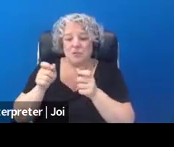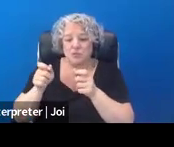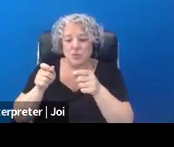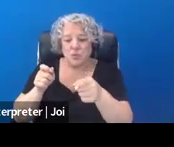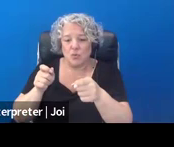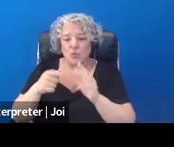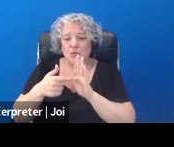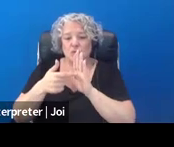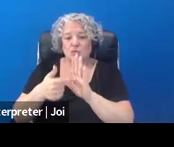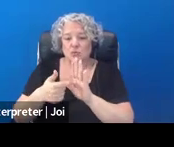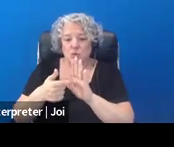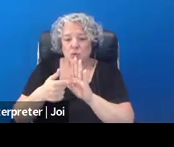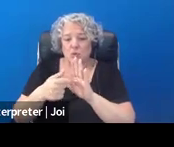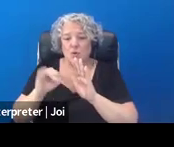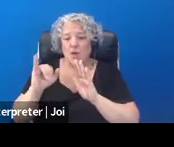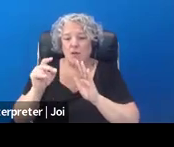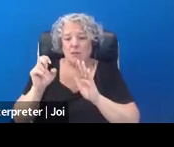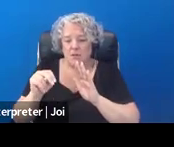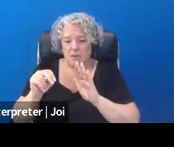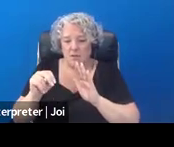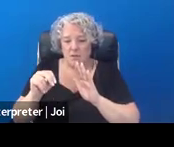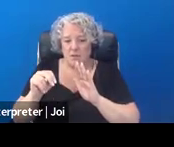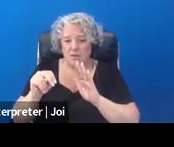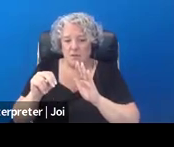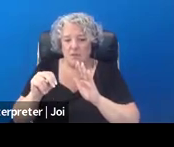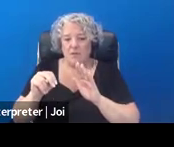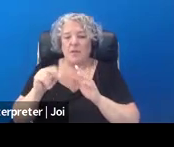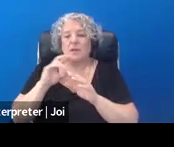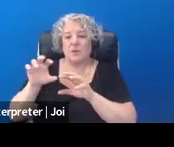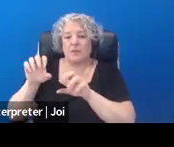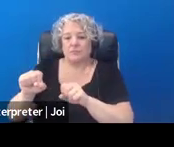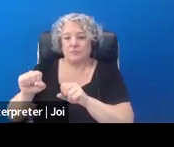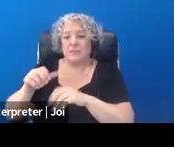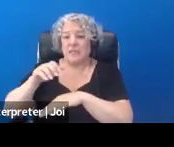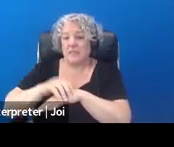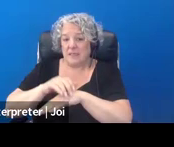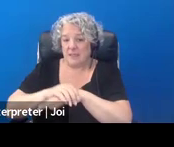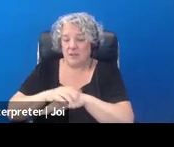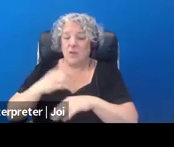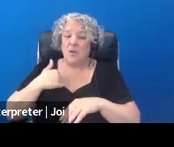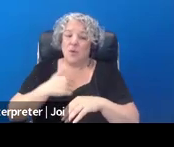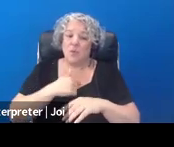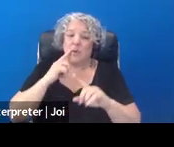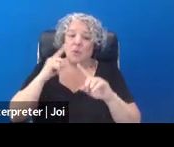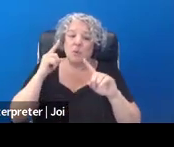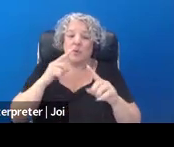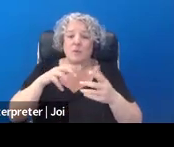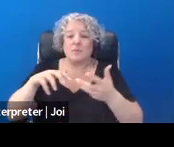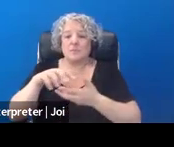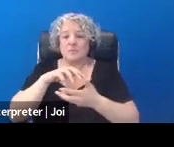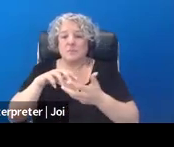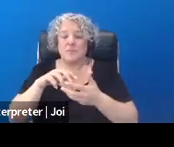the show captions icon and you can access captions in English. We aim to make this a mixed ability